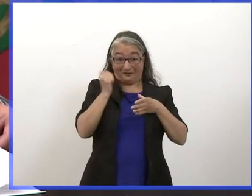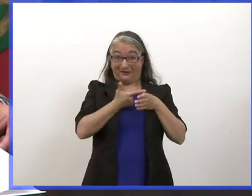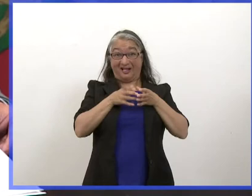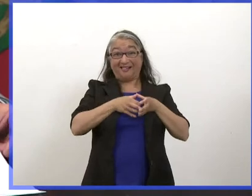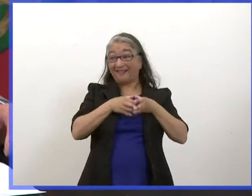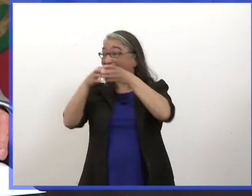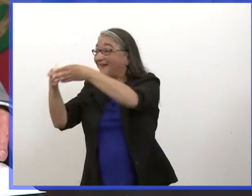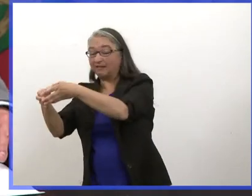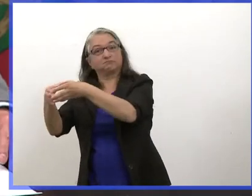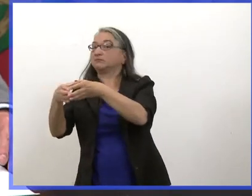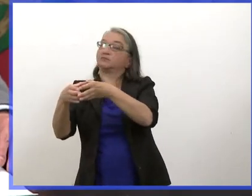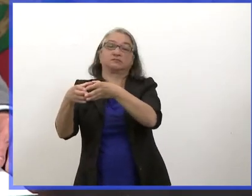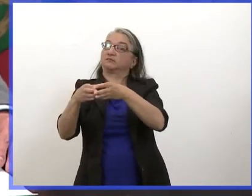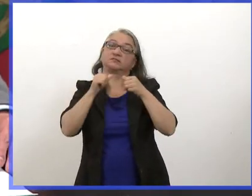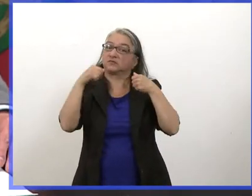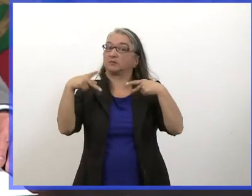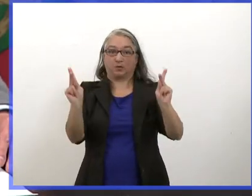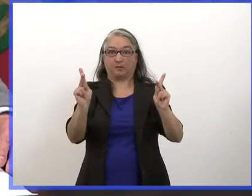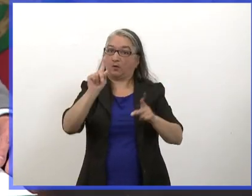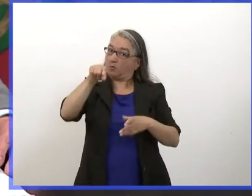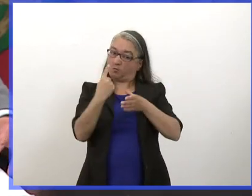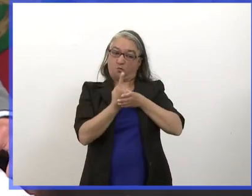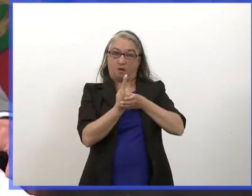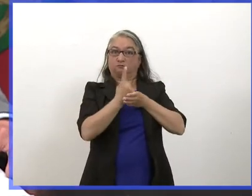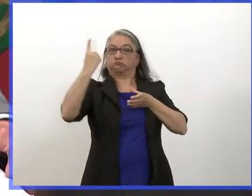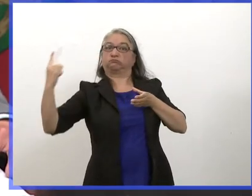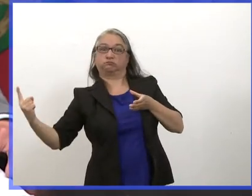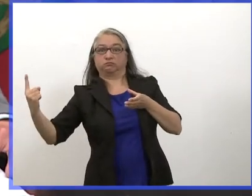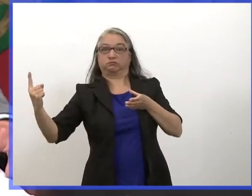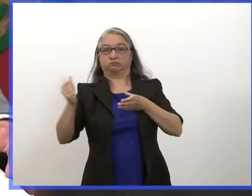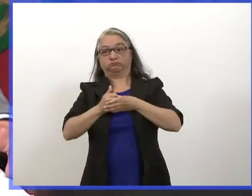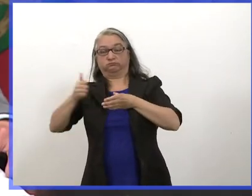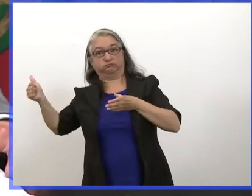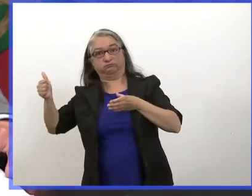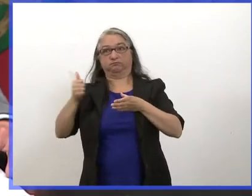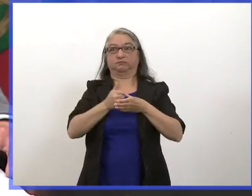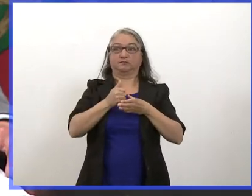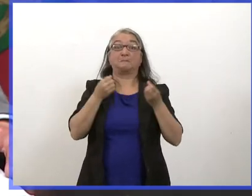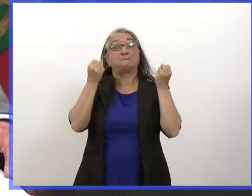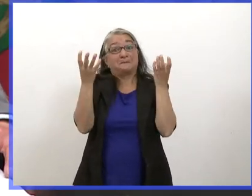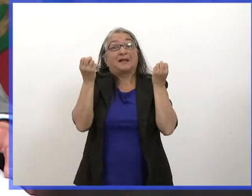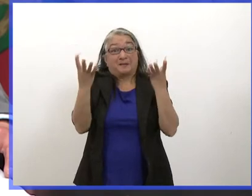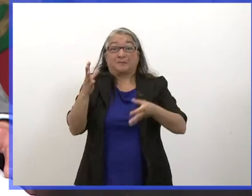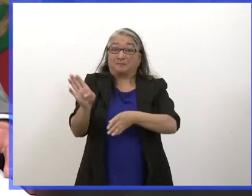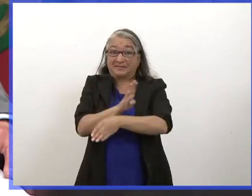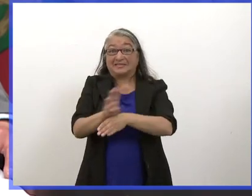Many businesses and organizations will remain closed, and this includes